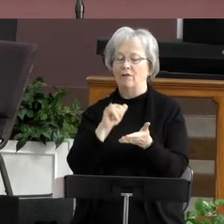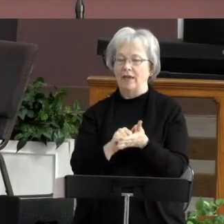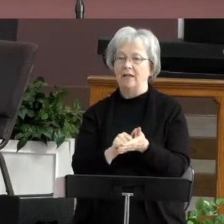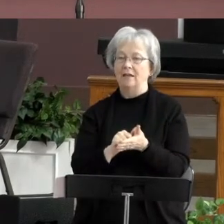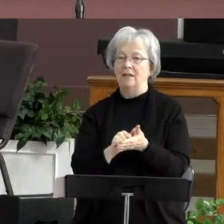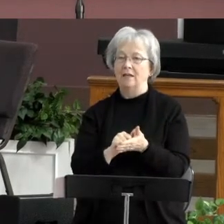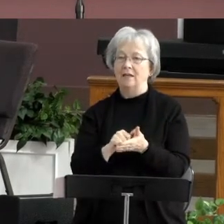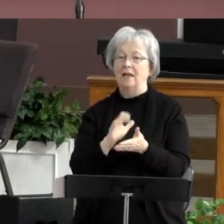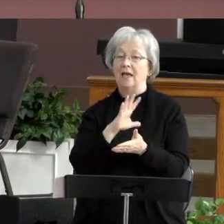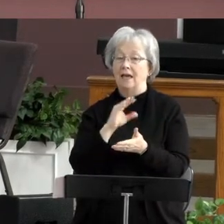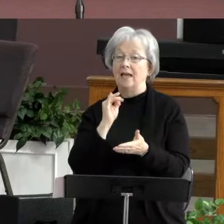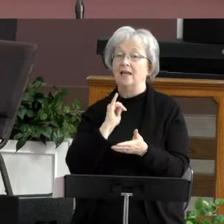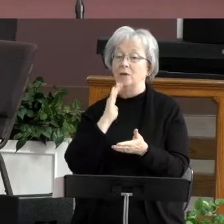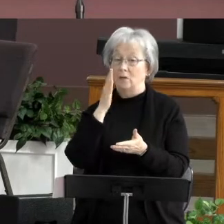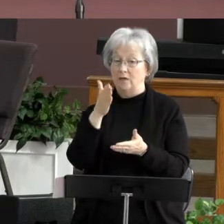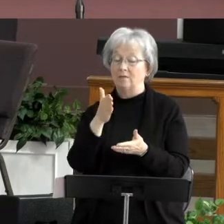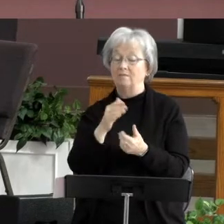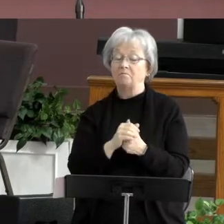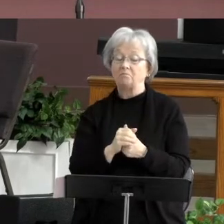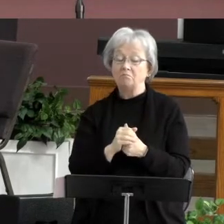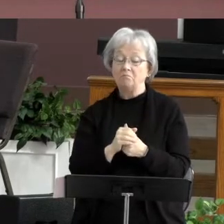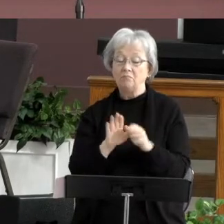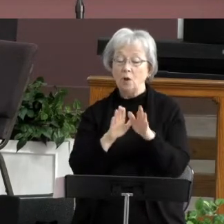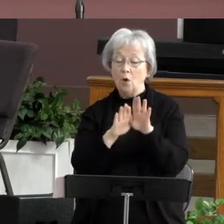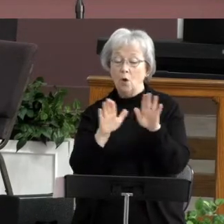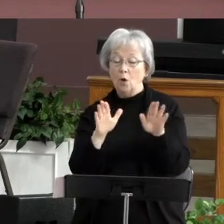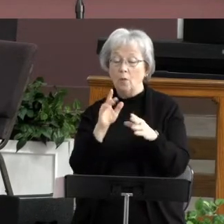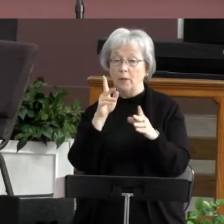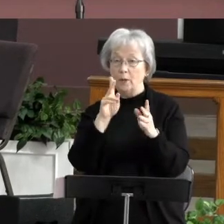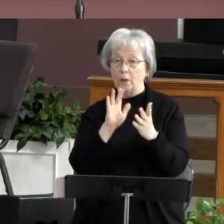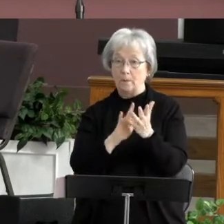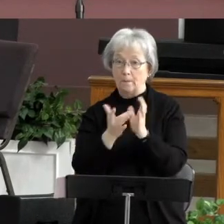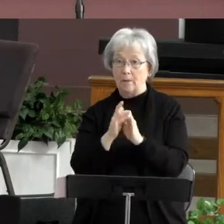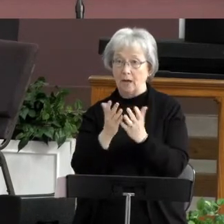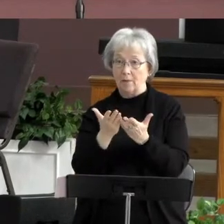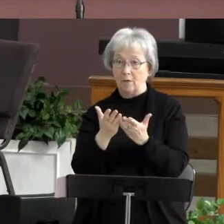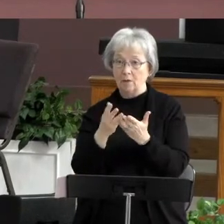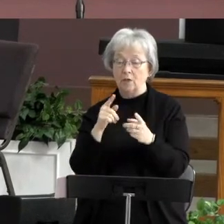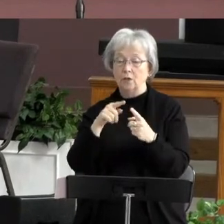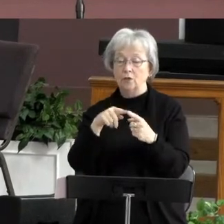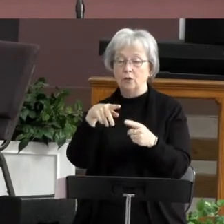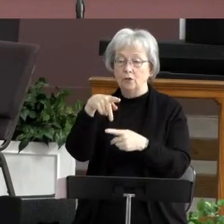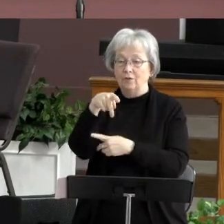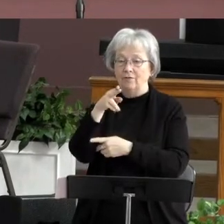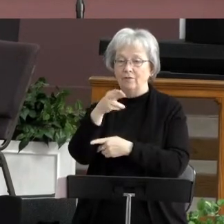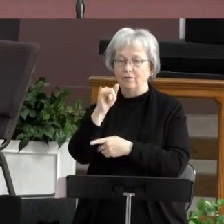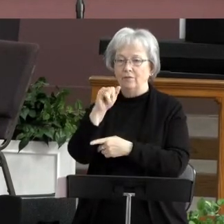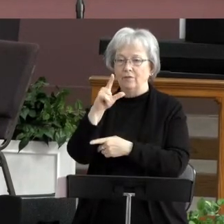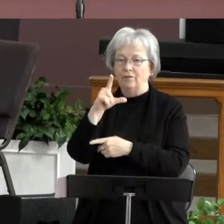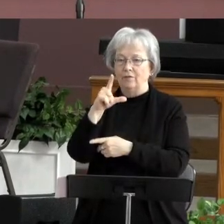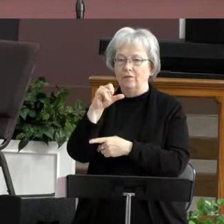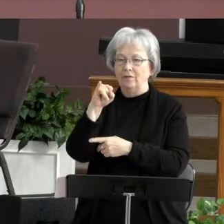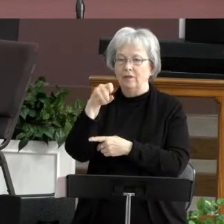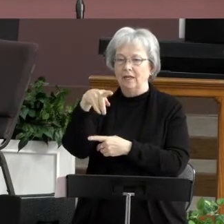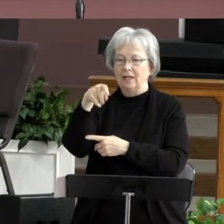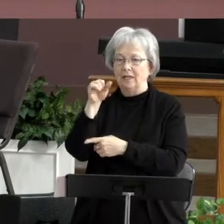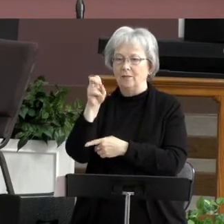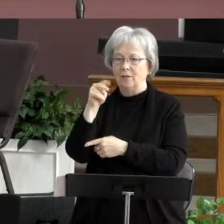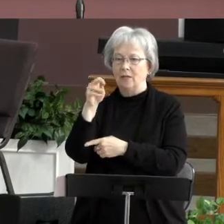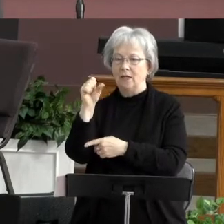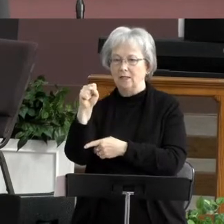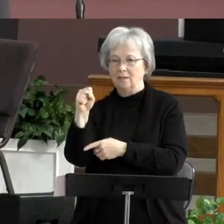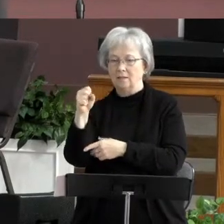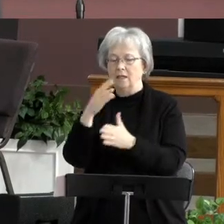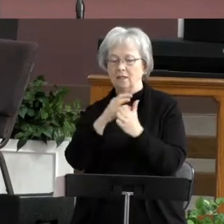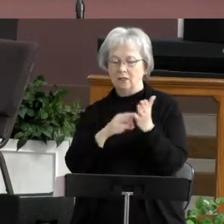does. I'd like you, if you would, to open your Bibles this morning to the book of Philippians, chapter 4. Here